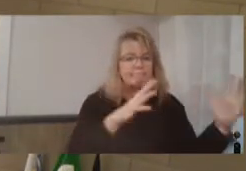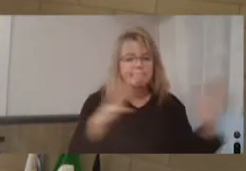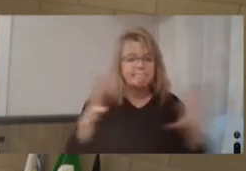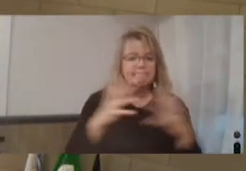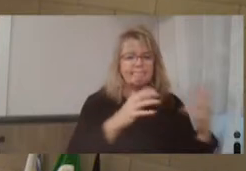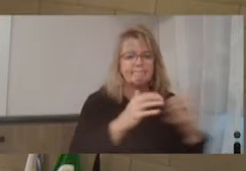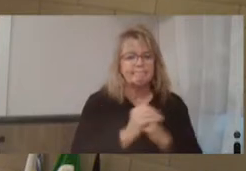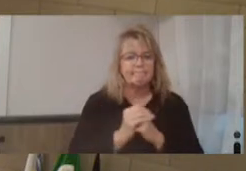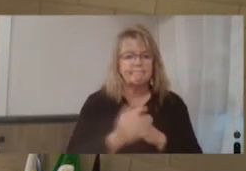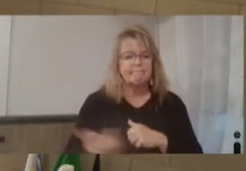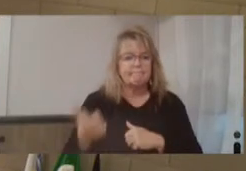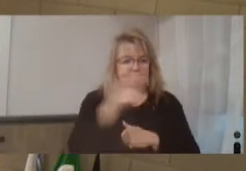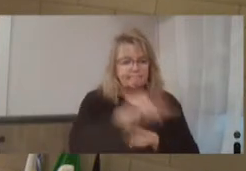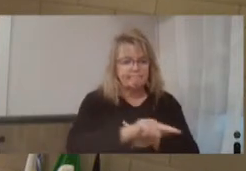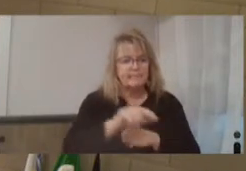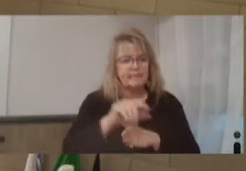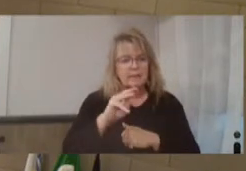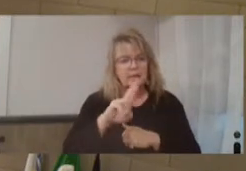Mr. Rhodes.